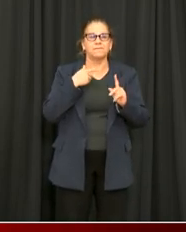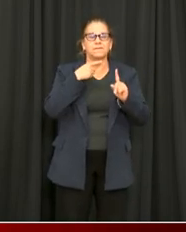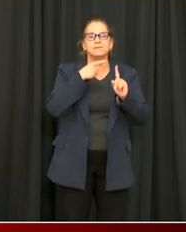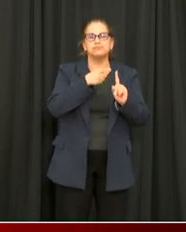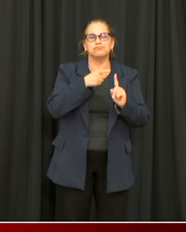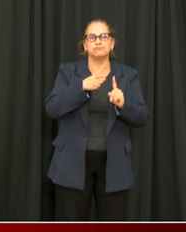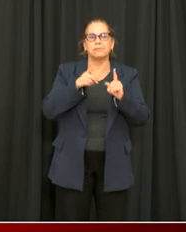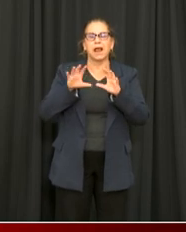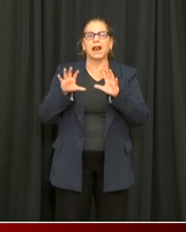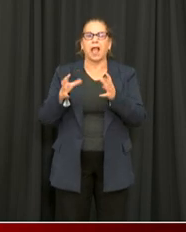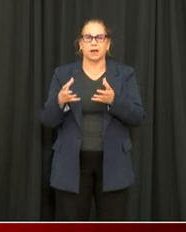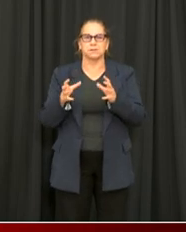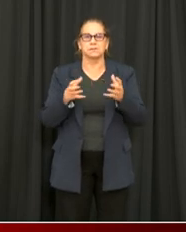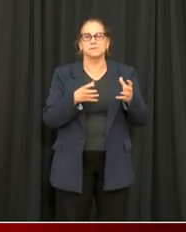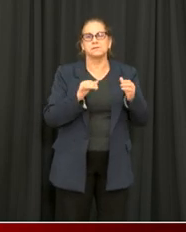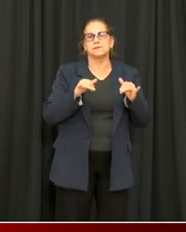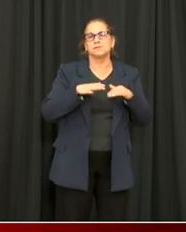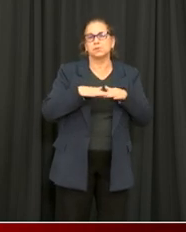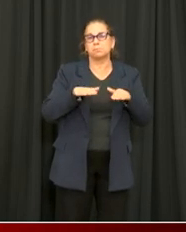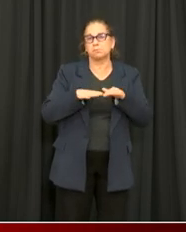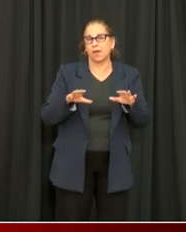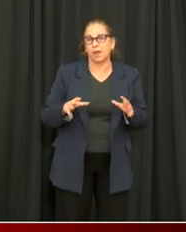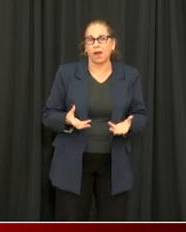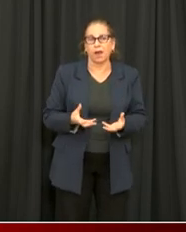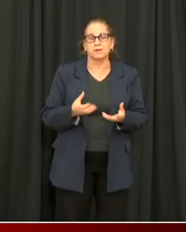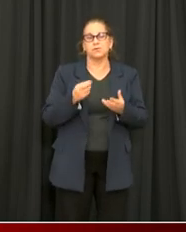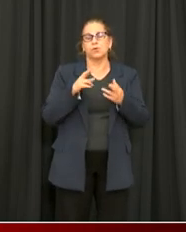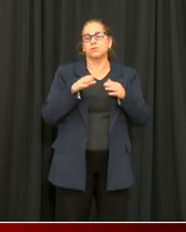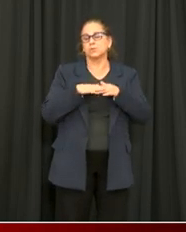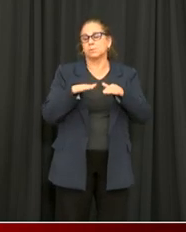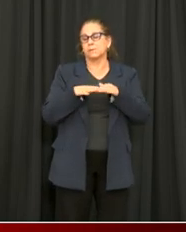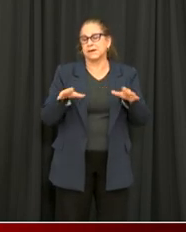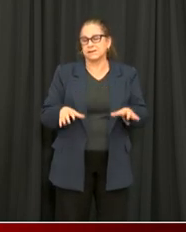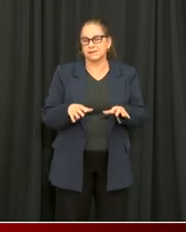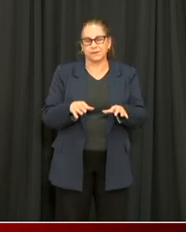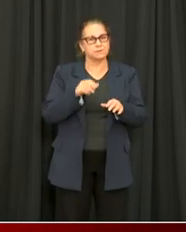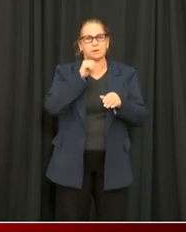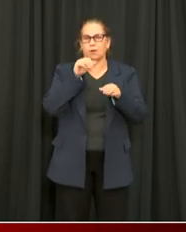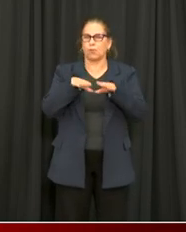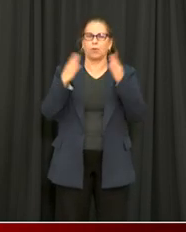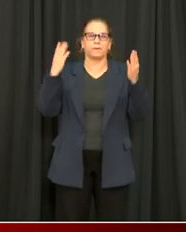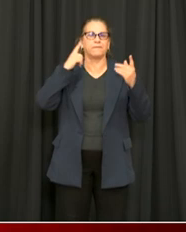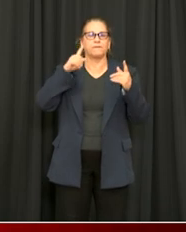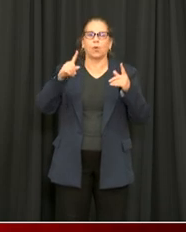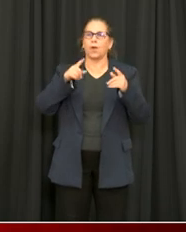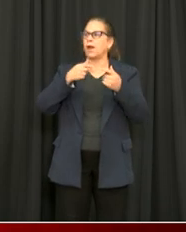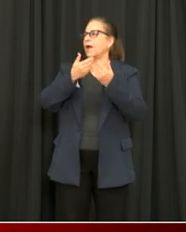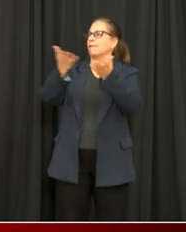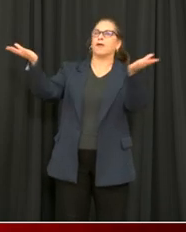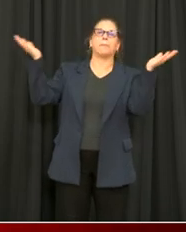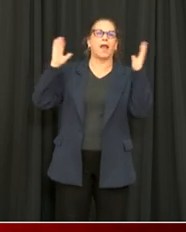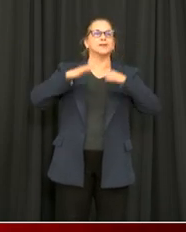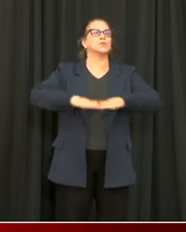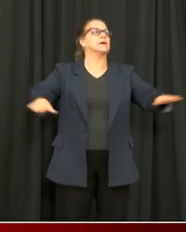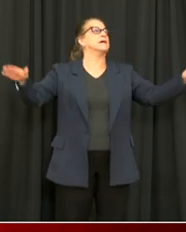CA and DPR to devise a plan on what that might look like